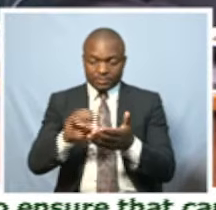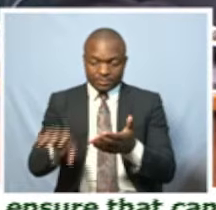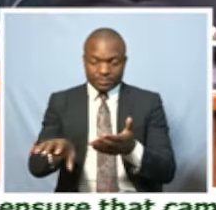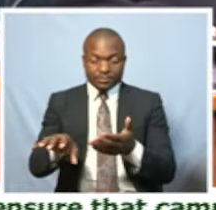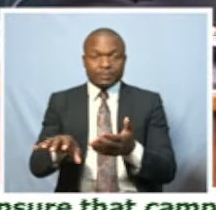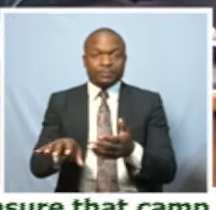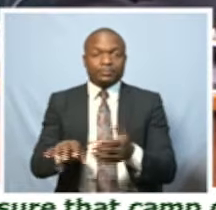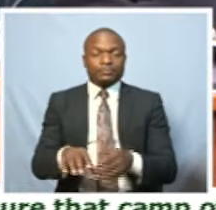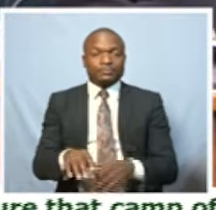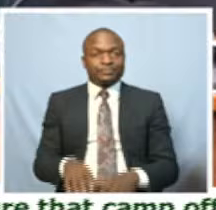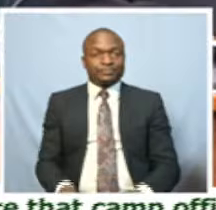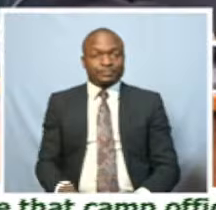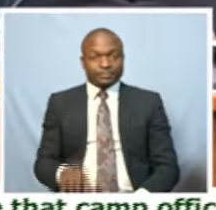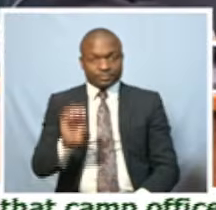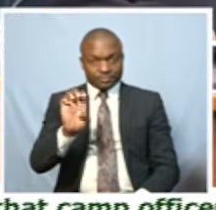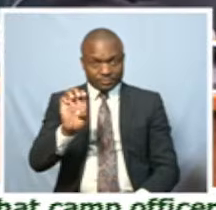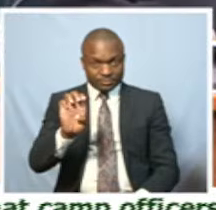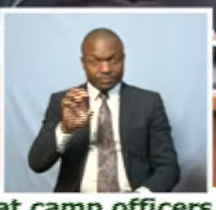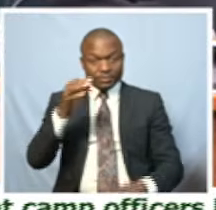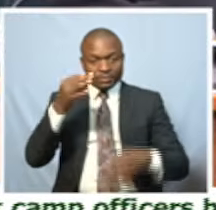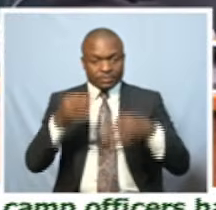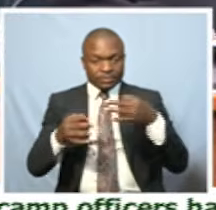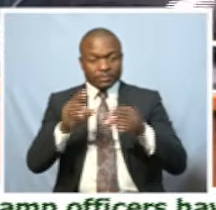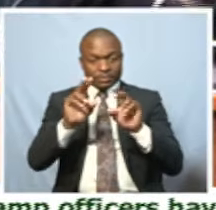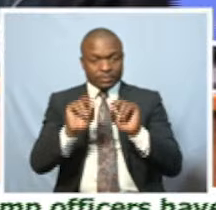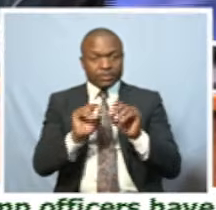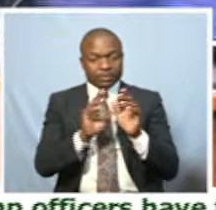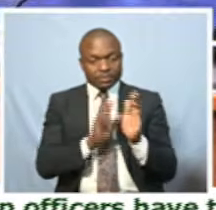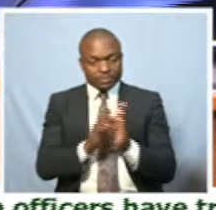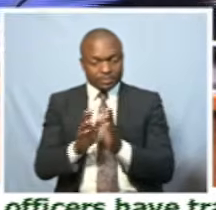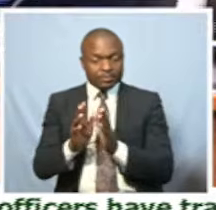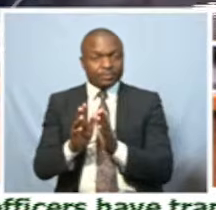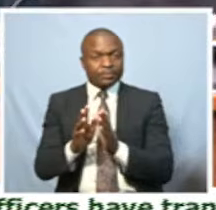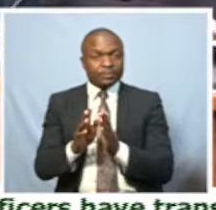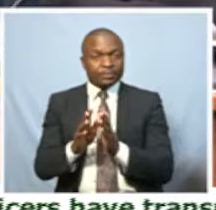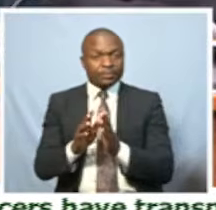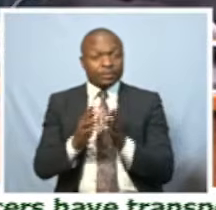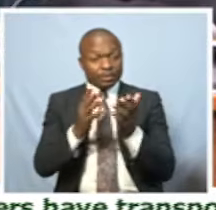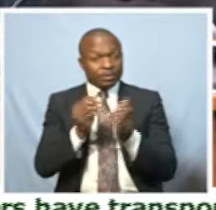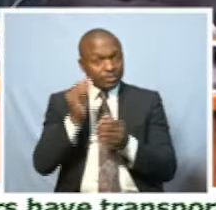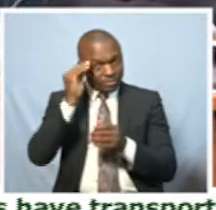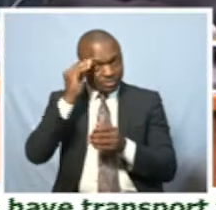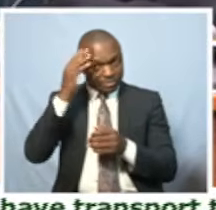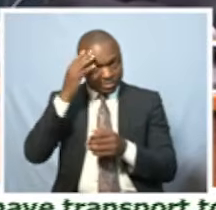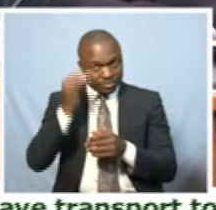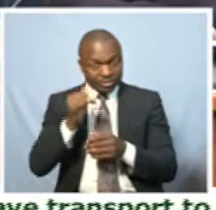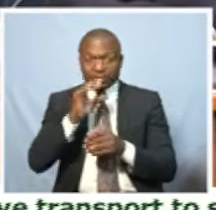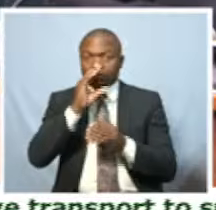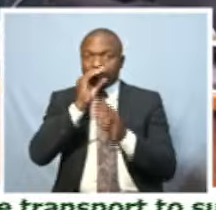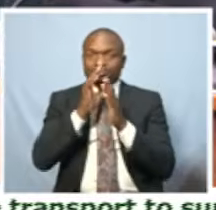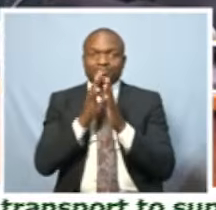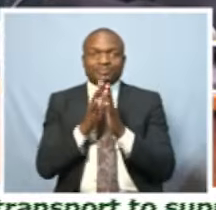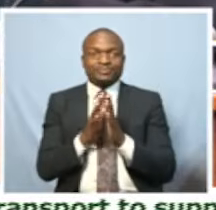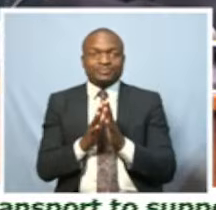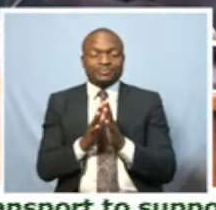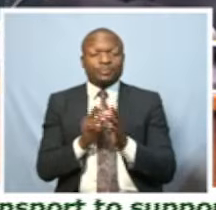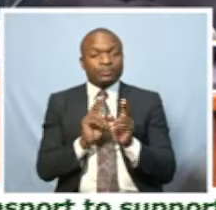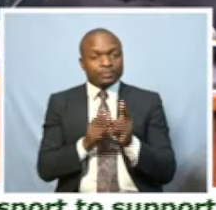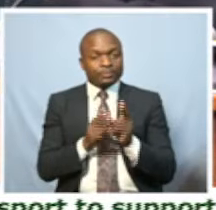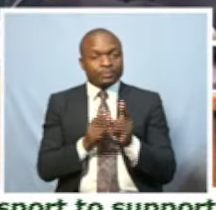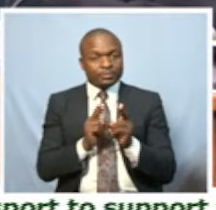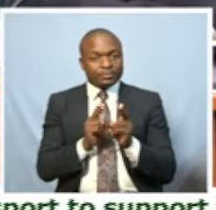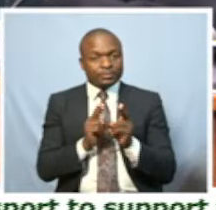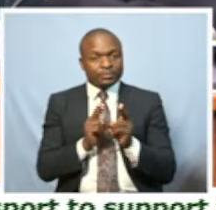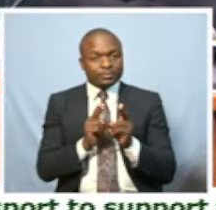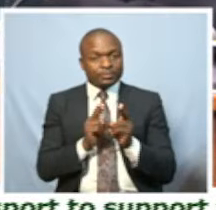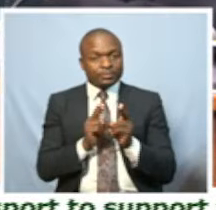away. And finally, E, if there are no such plans, he would like to know why. Mr. Speaker, in response to